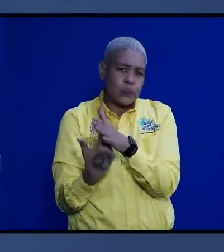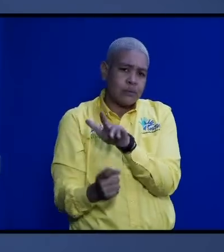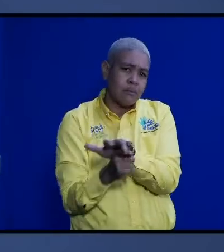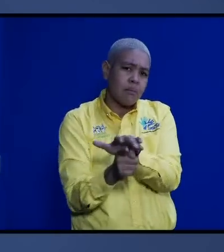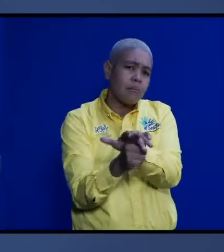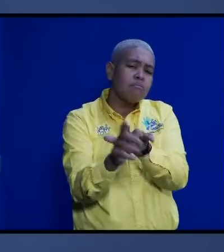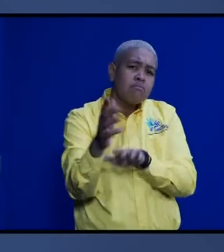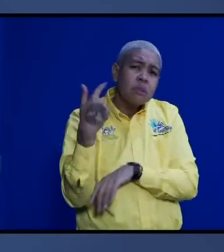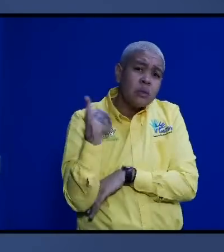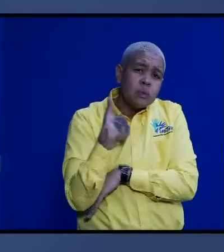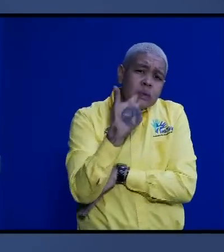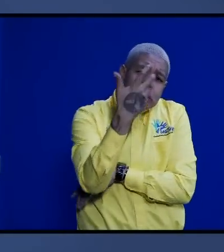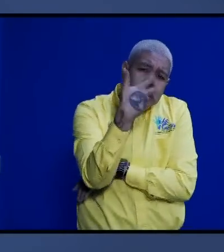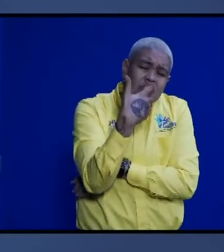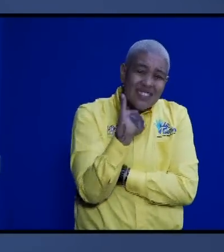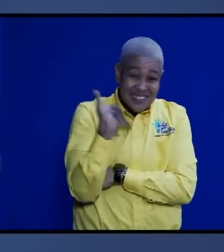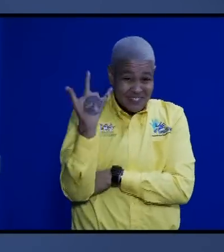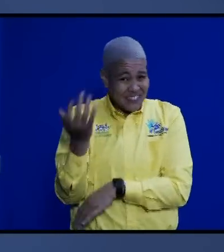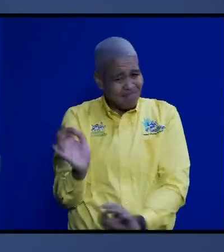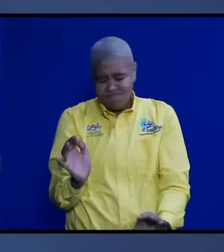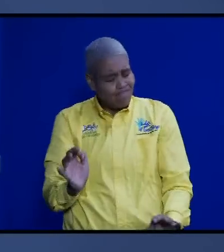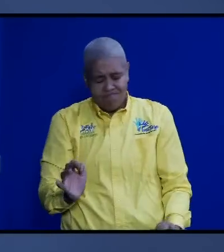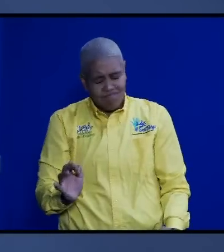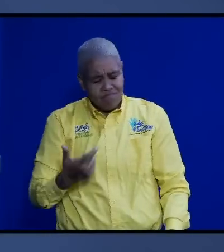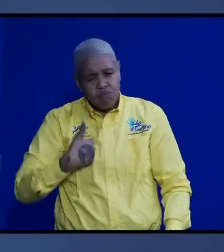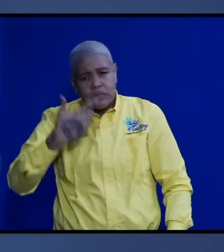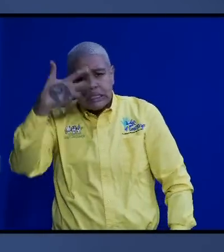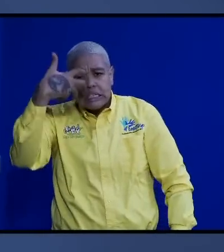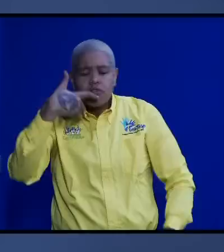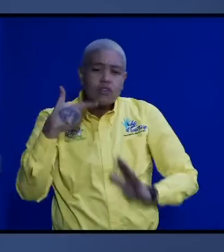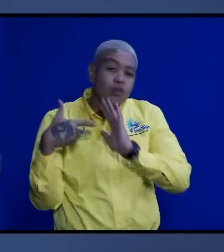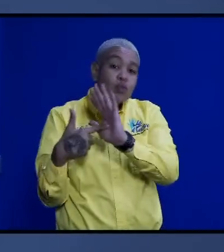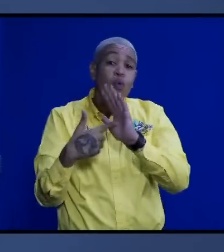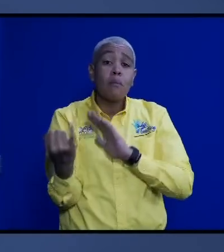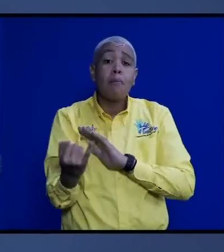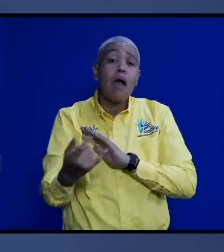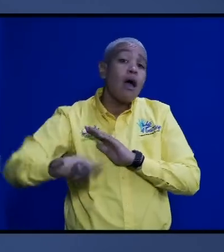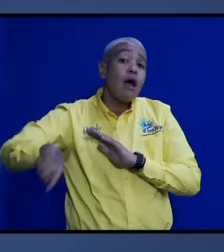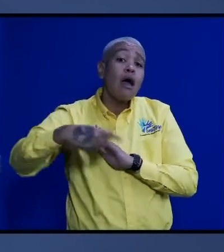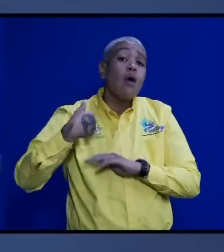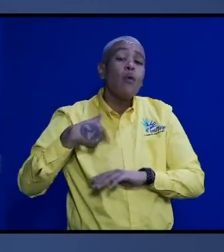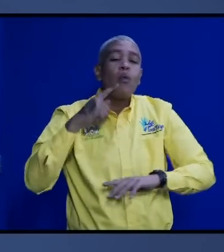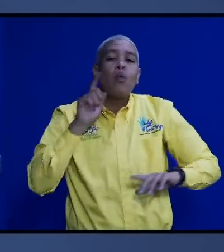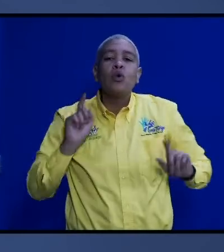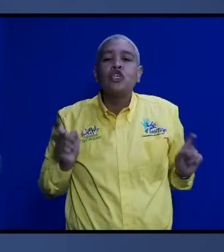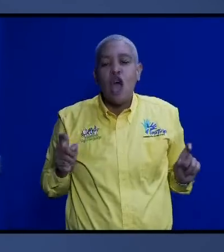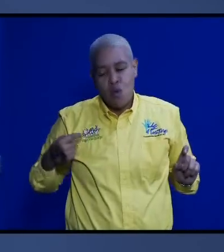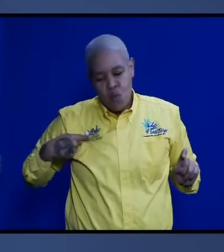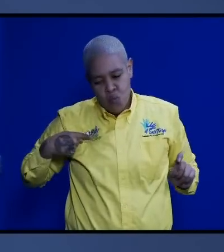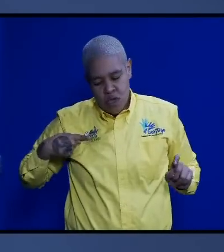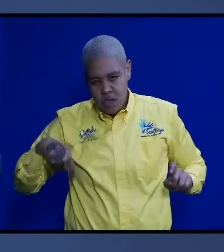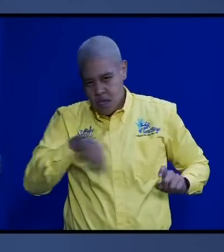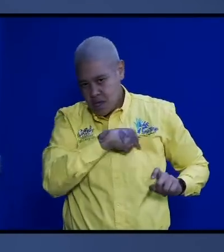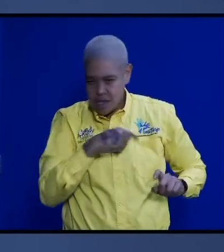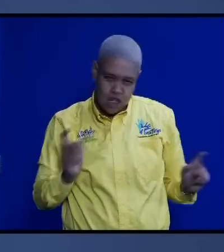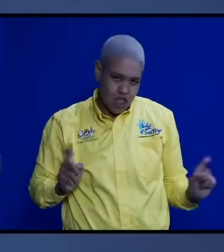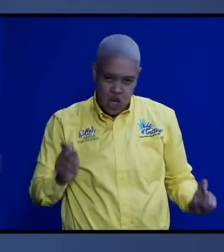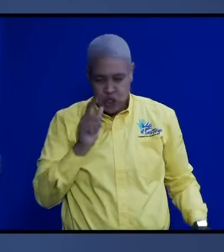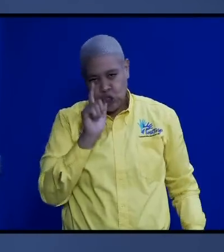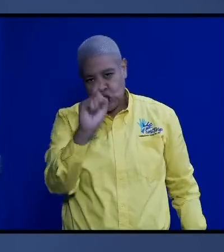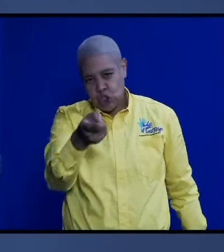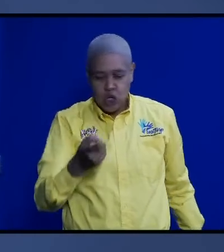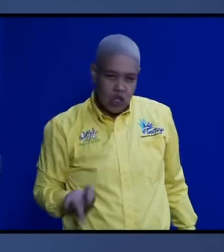serious about showing the criminals that we are in charge of this country and